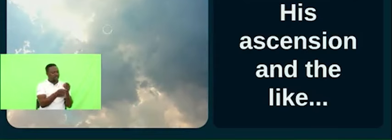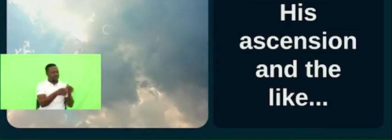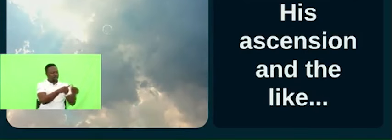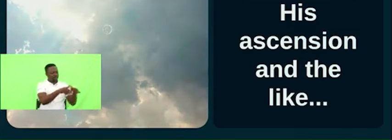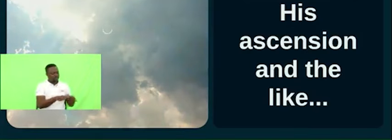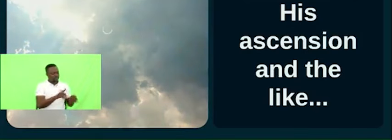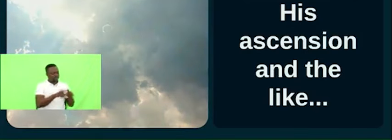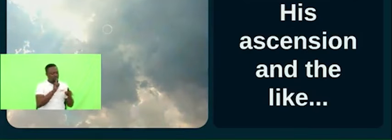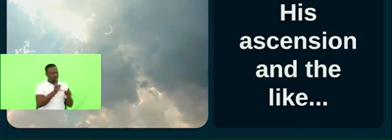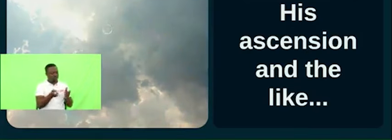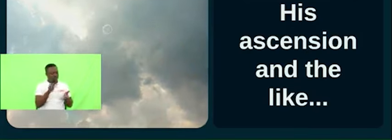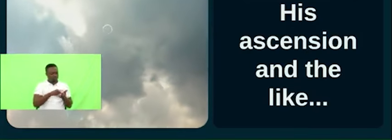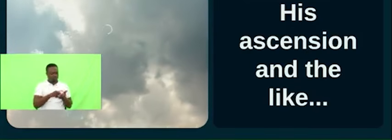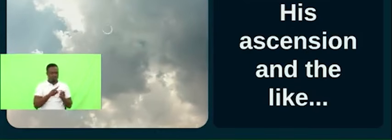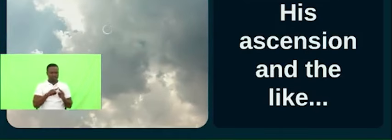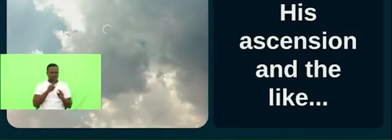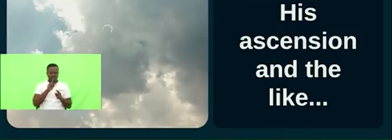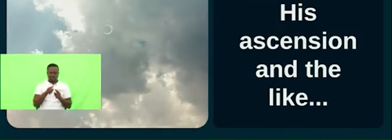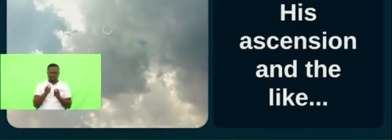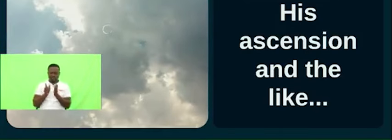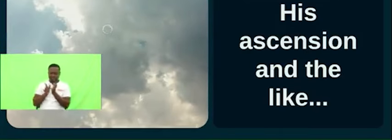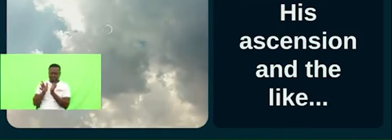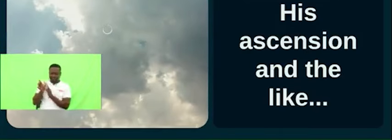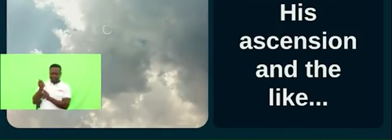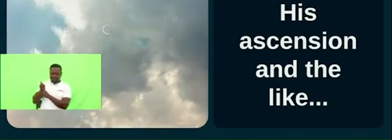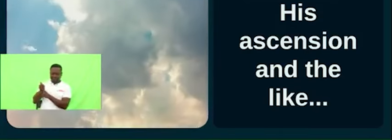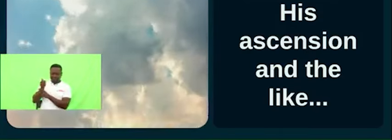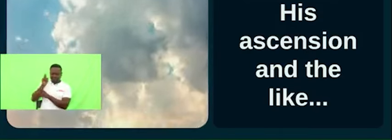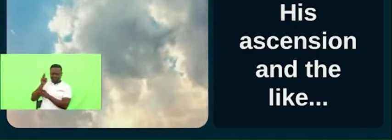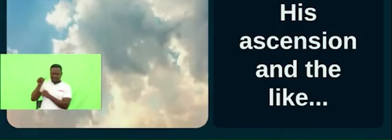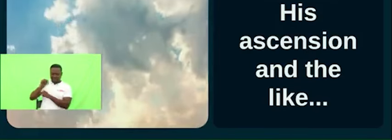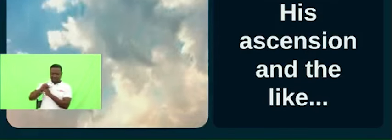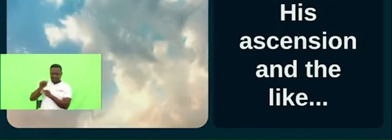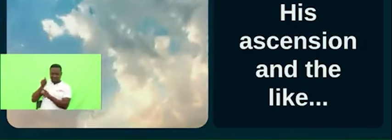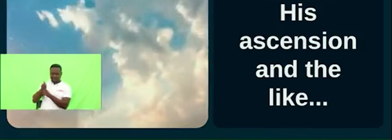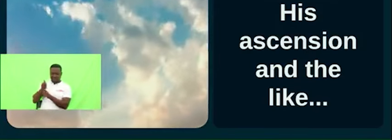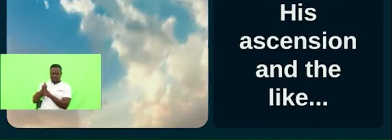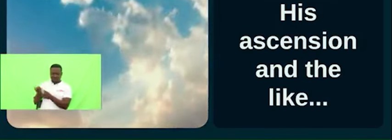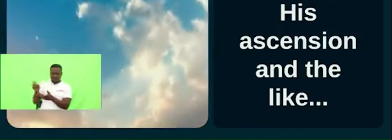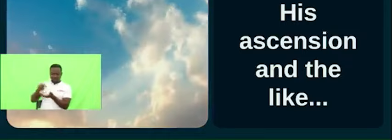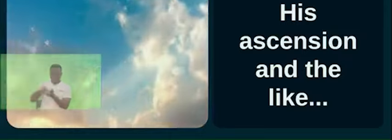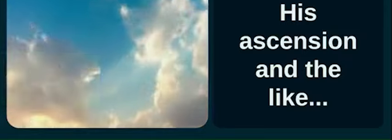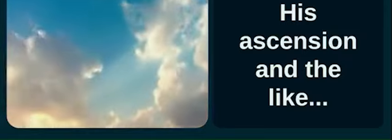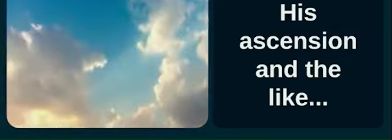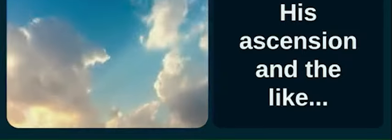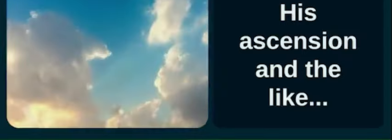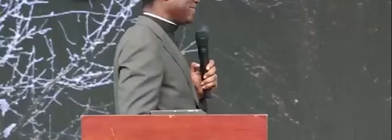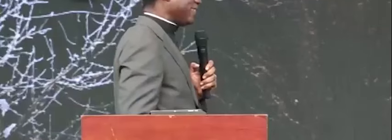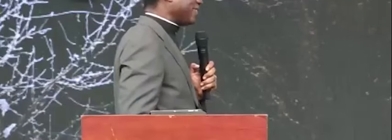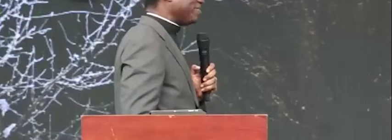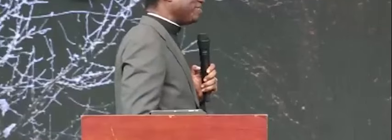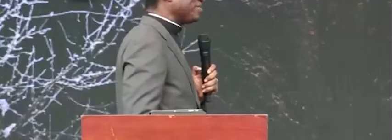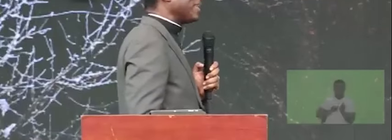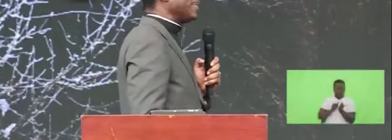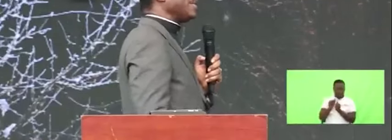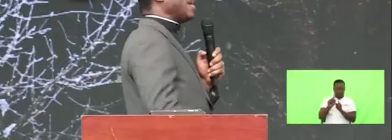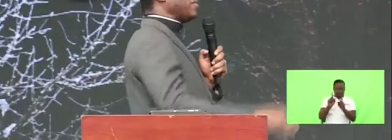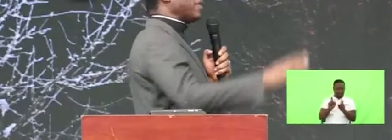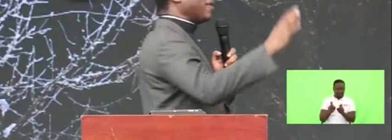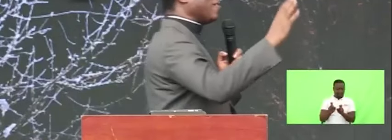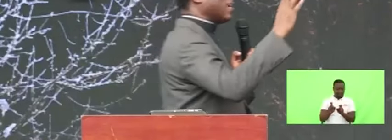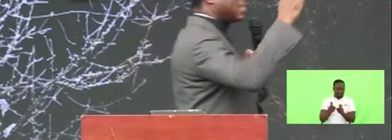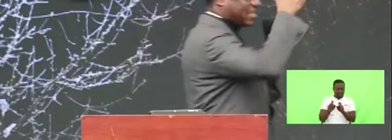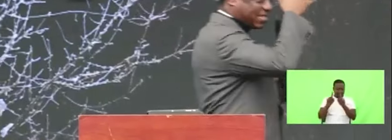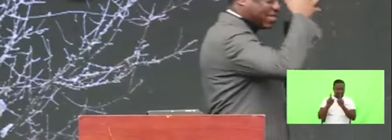But when we are talking about the legacy of his resurrection, none of this can pass the test.